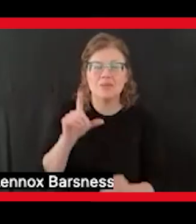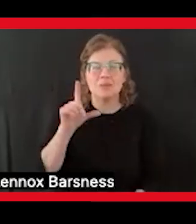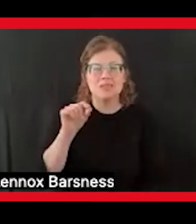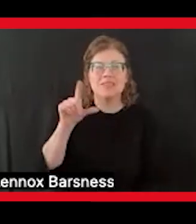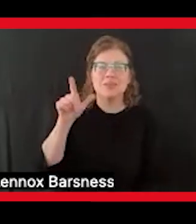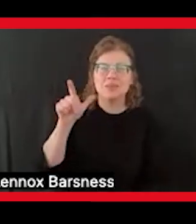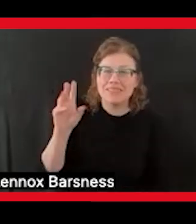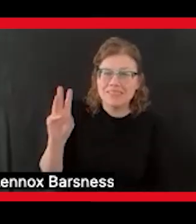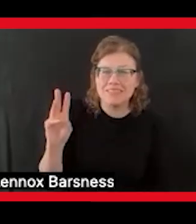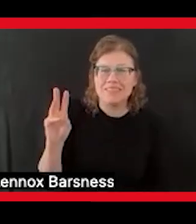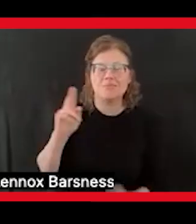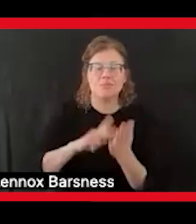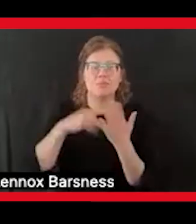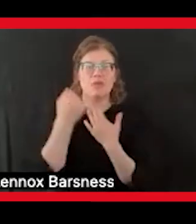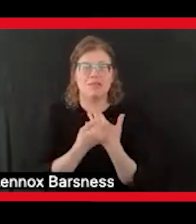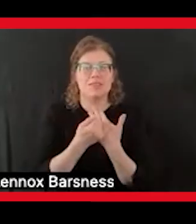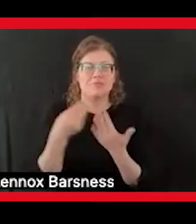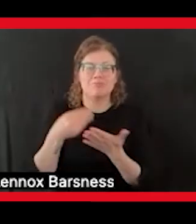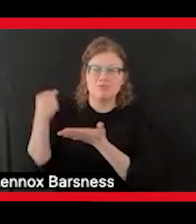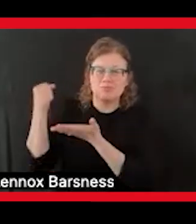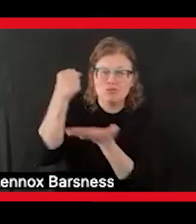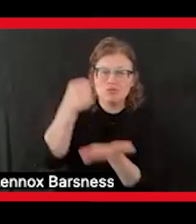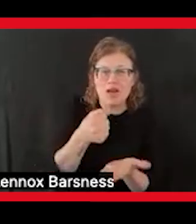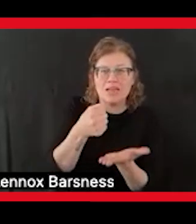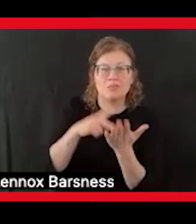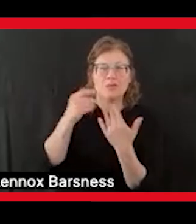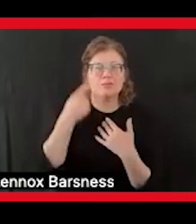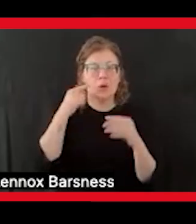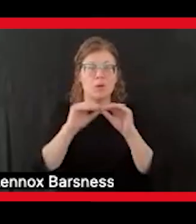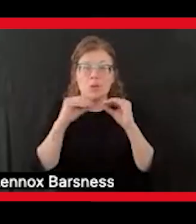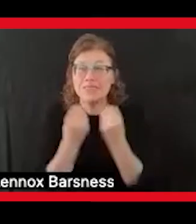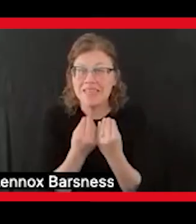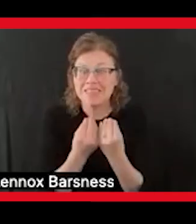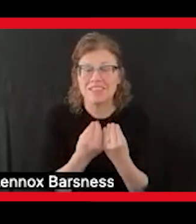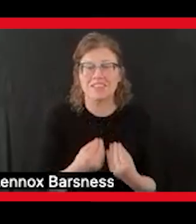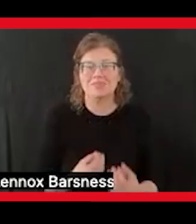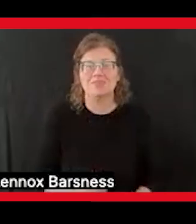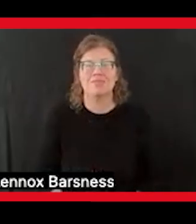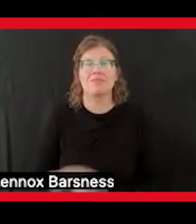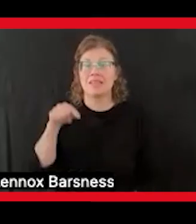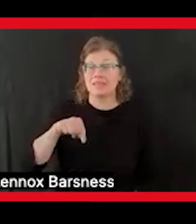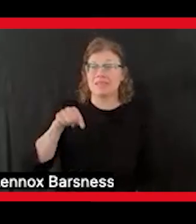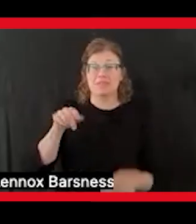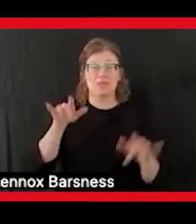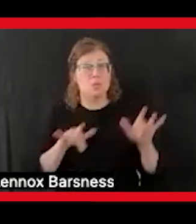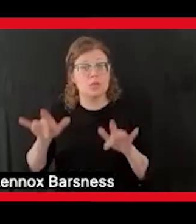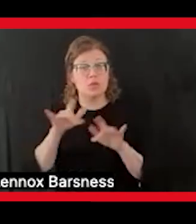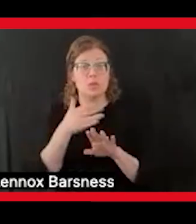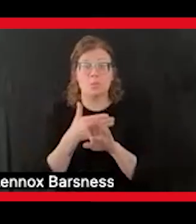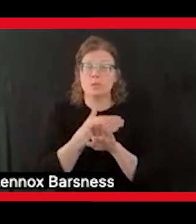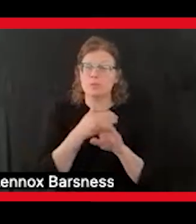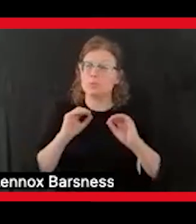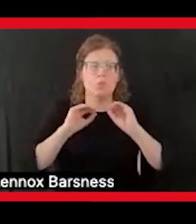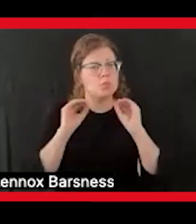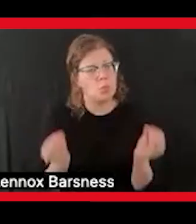for Organizations. And this is a pre-recorded session with no live audience. So if you have